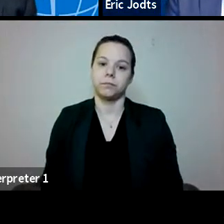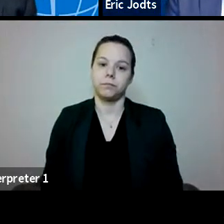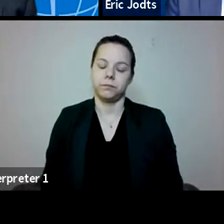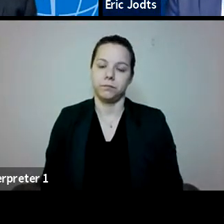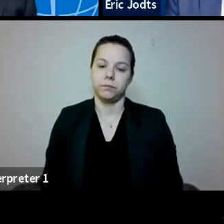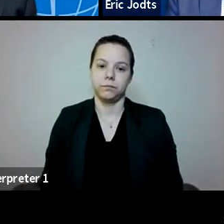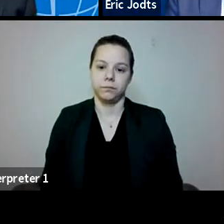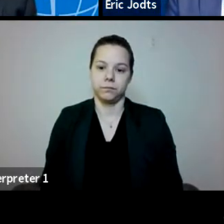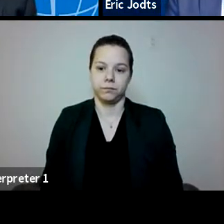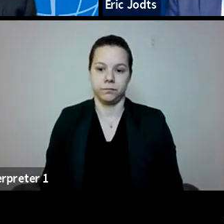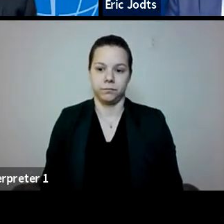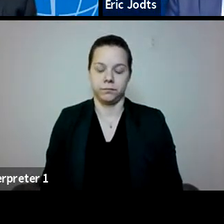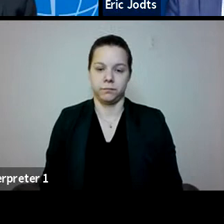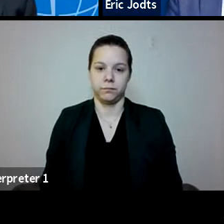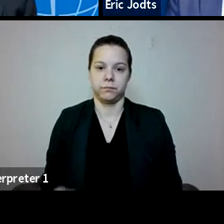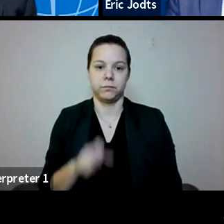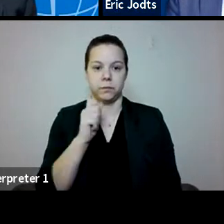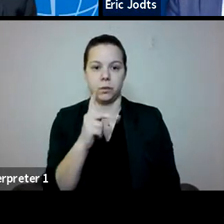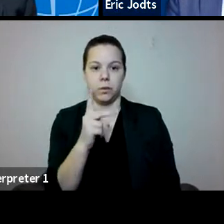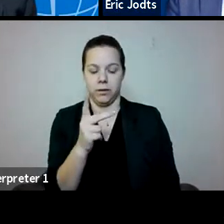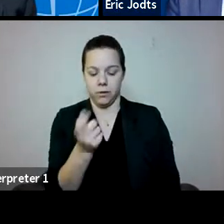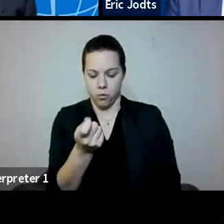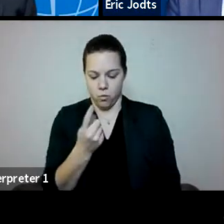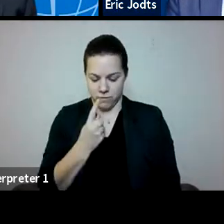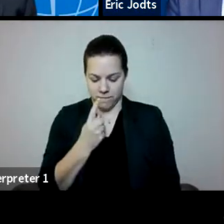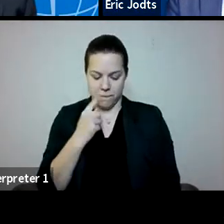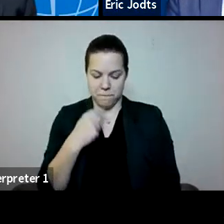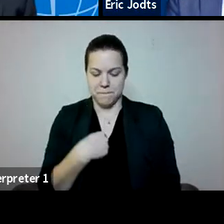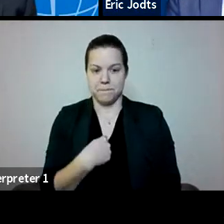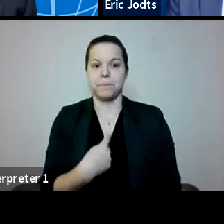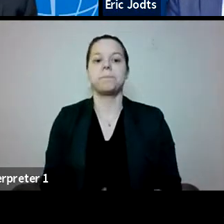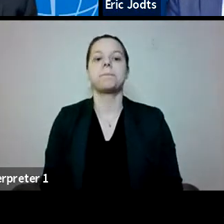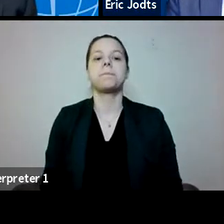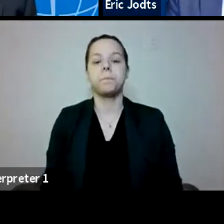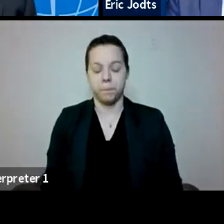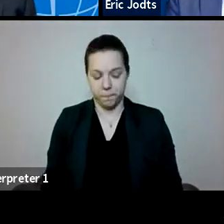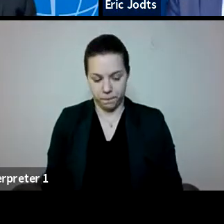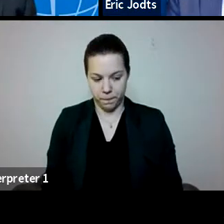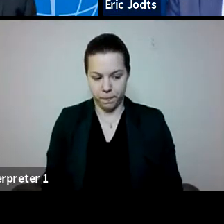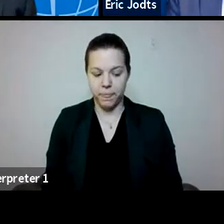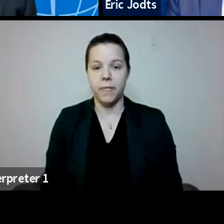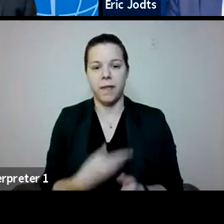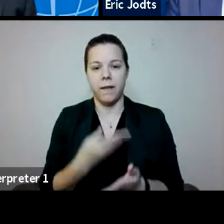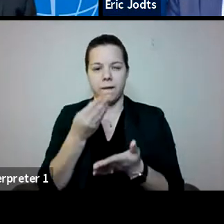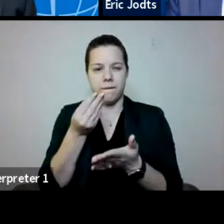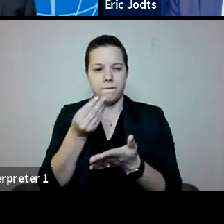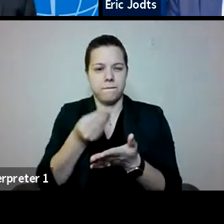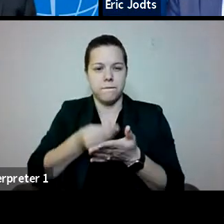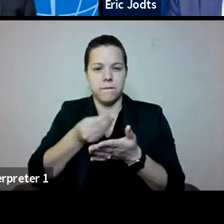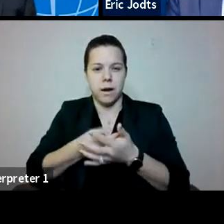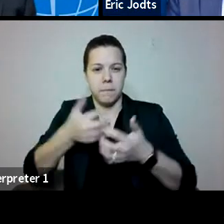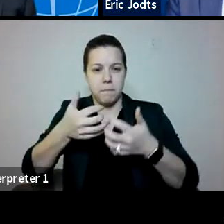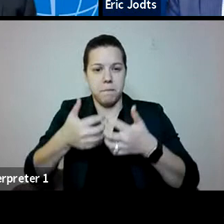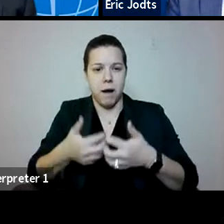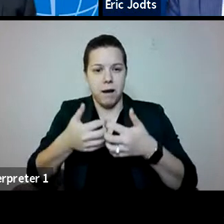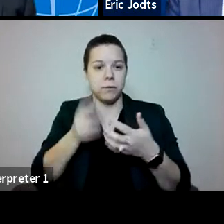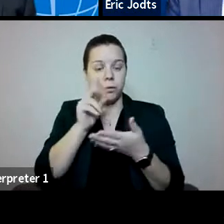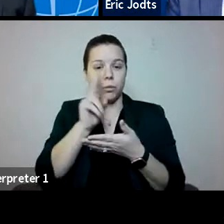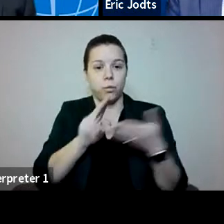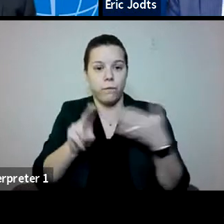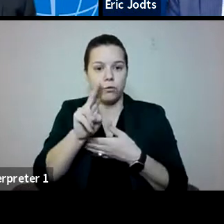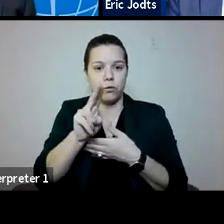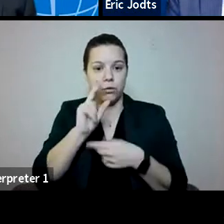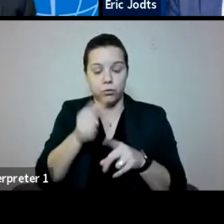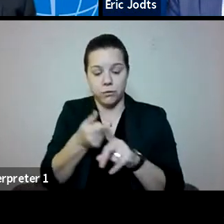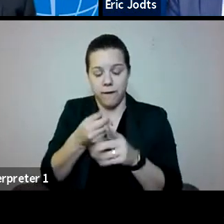All right, question for me. What is a funding mechanism for university? Do you